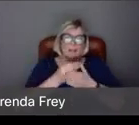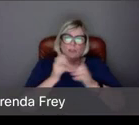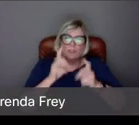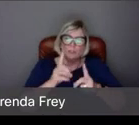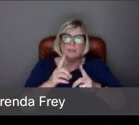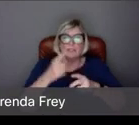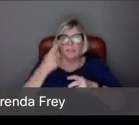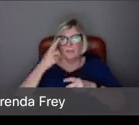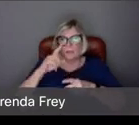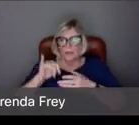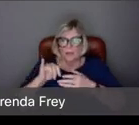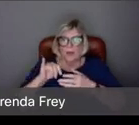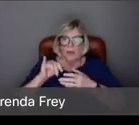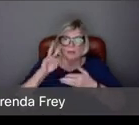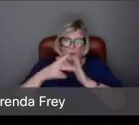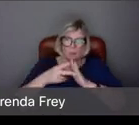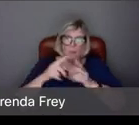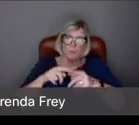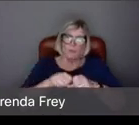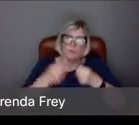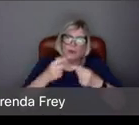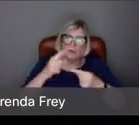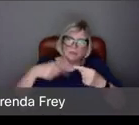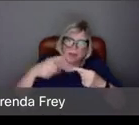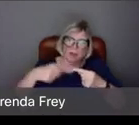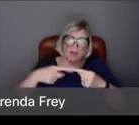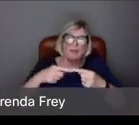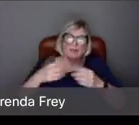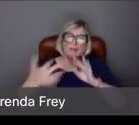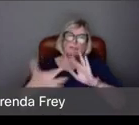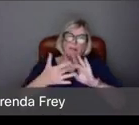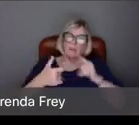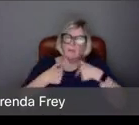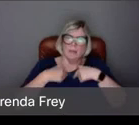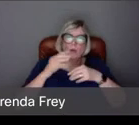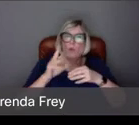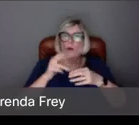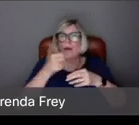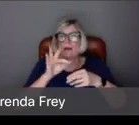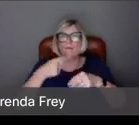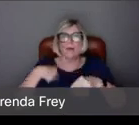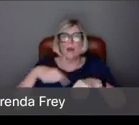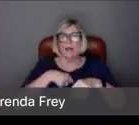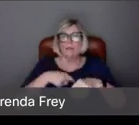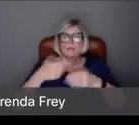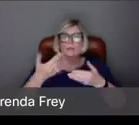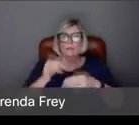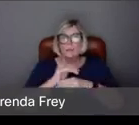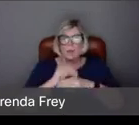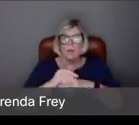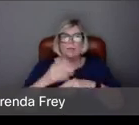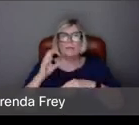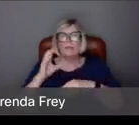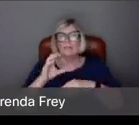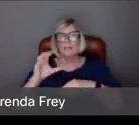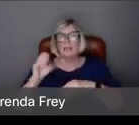for that, to break that cycle. And feel free to reach out to me, and I'm sure any of us tonight. But CCCSMD, we do a